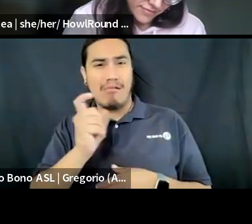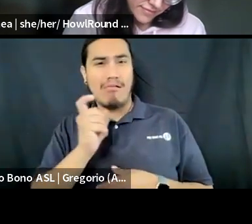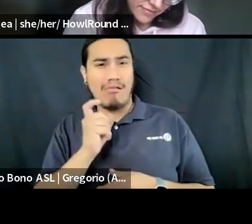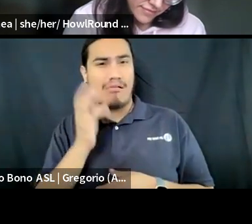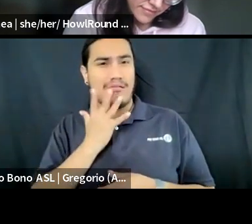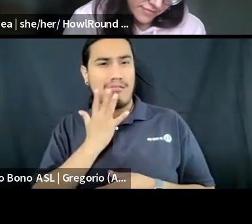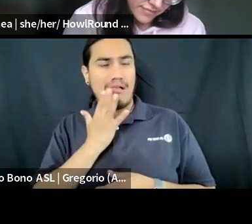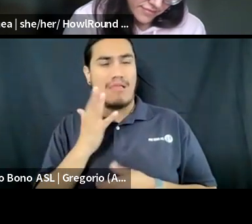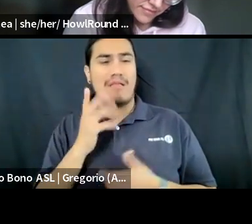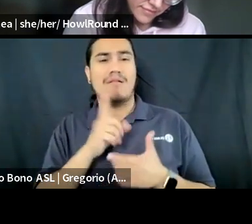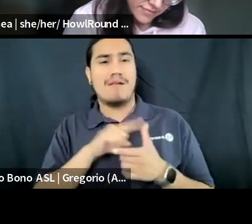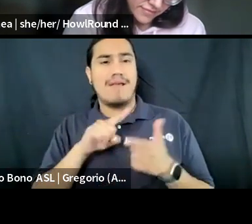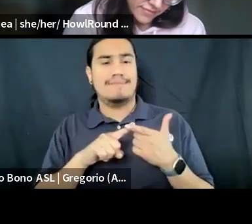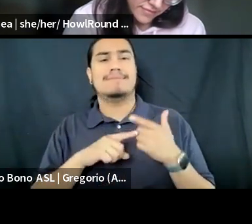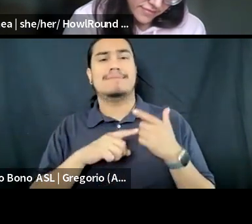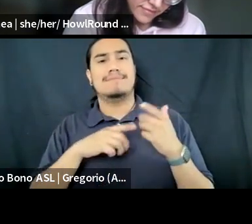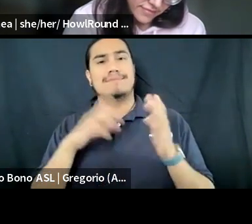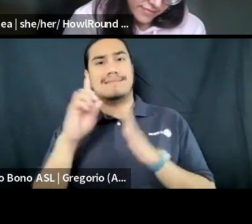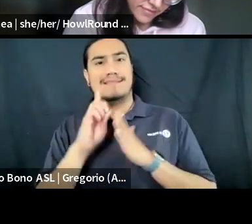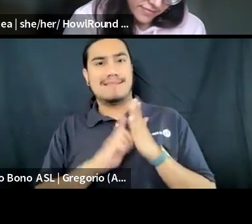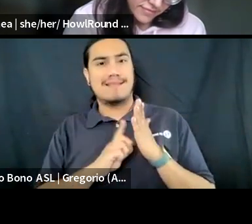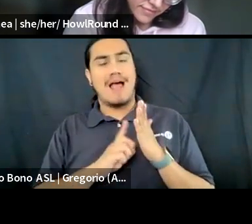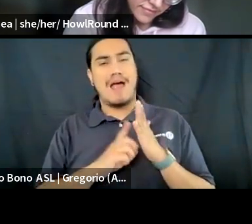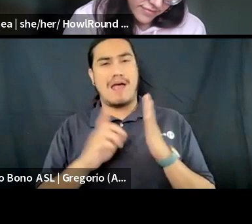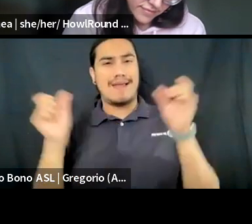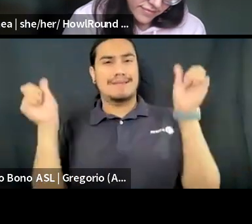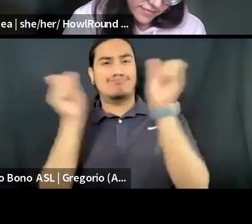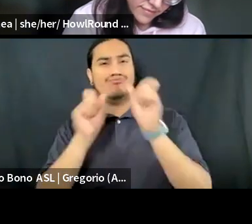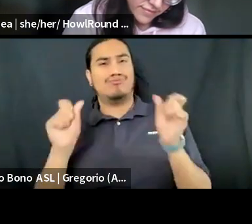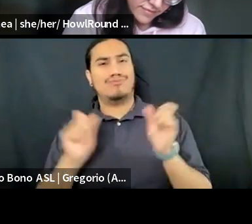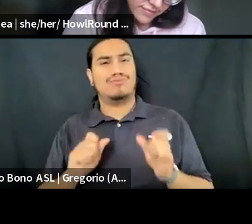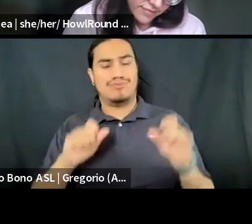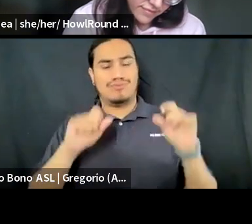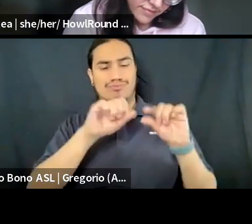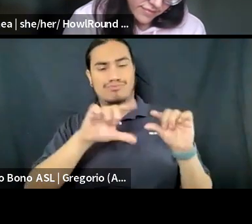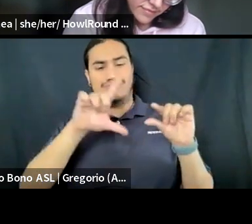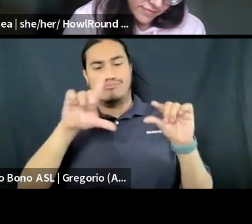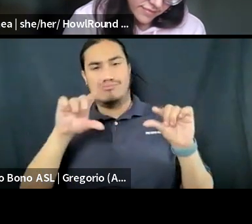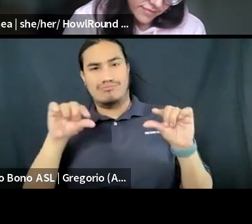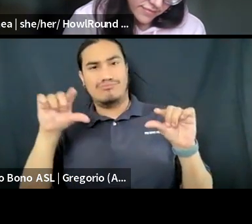and geometric in design and